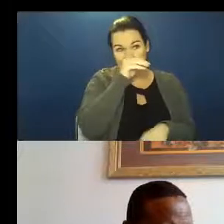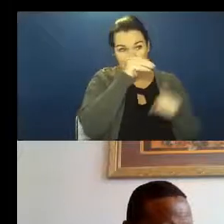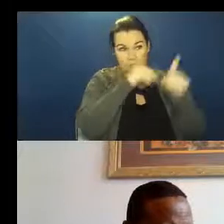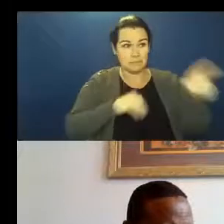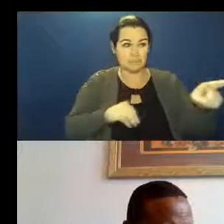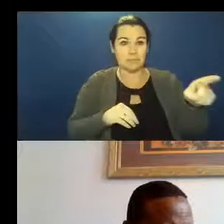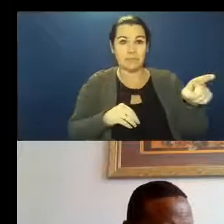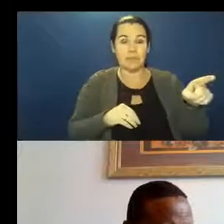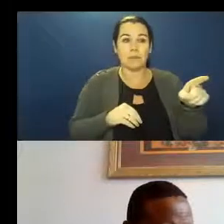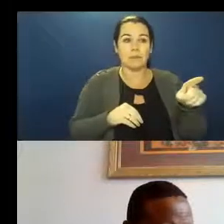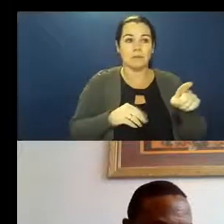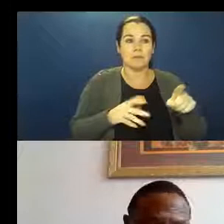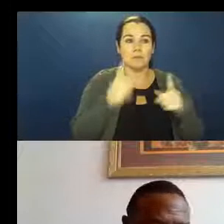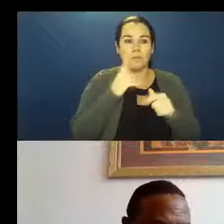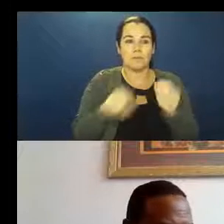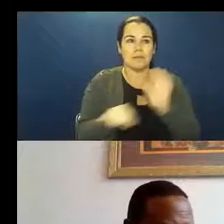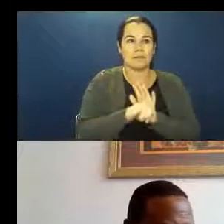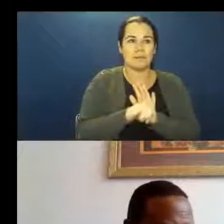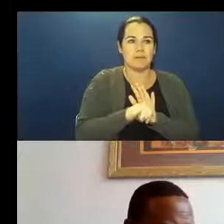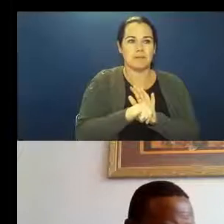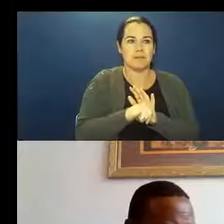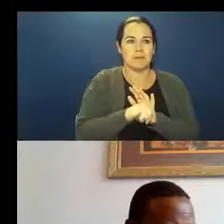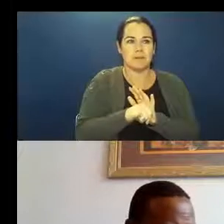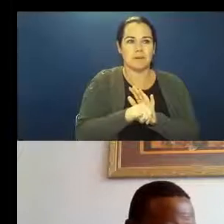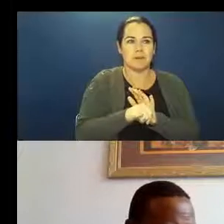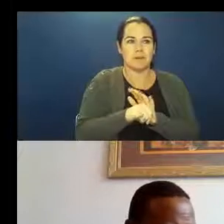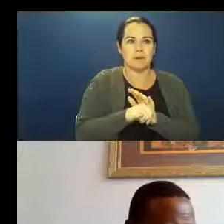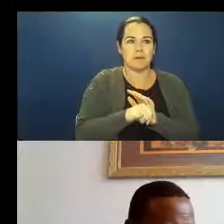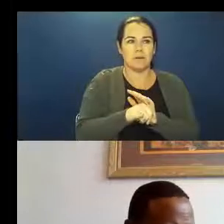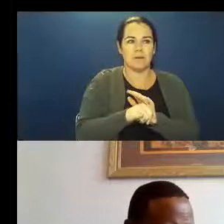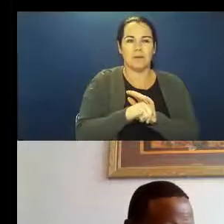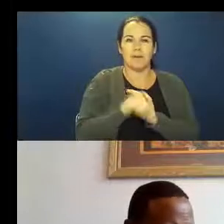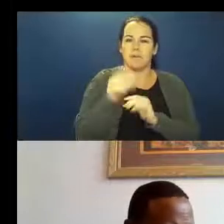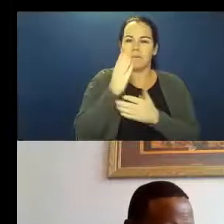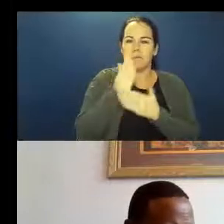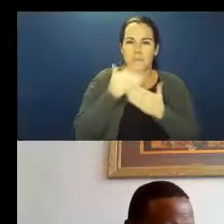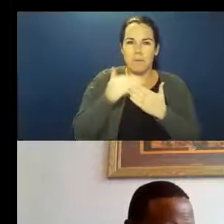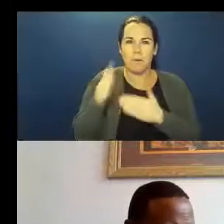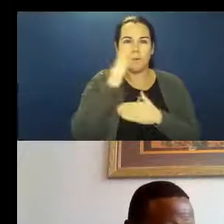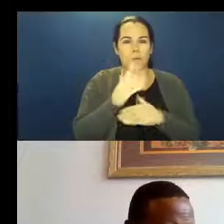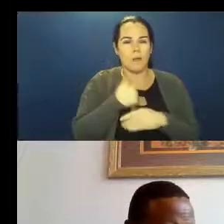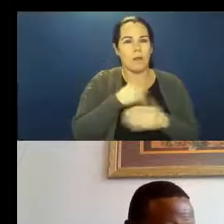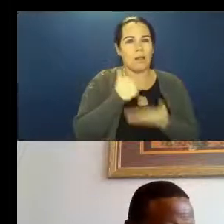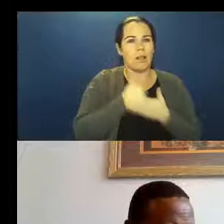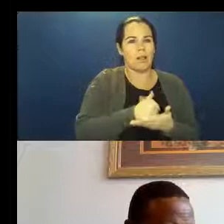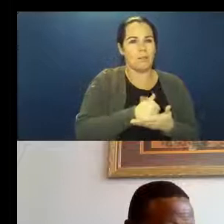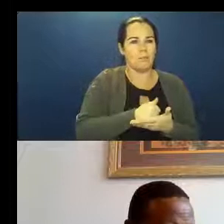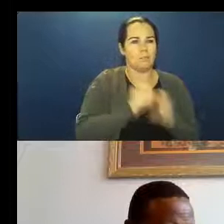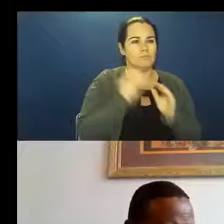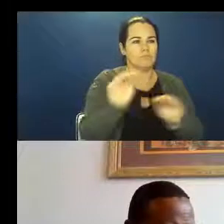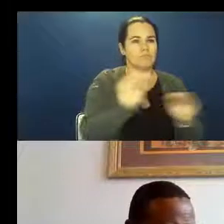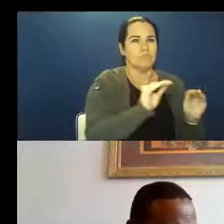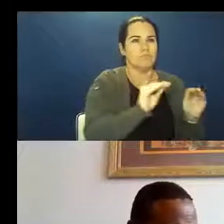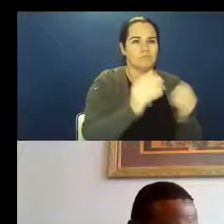to identify factors that begin to fill the knowledge gap that challenges face federal